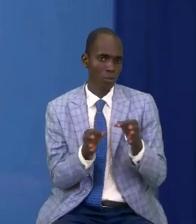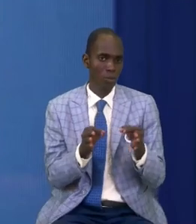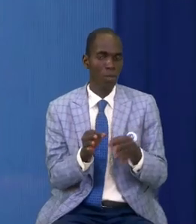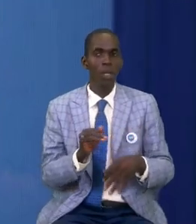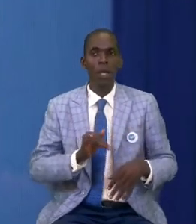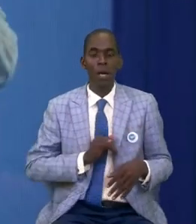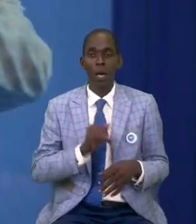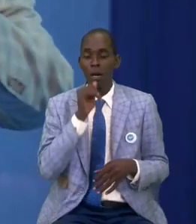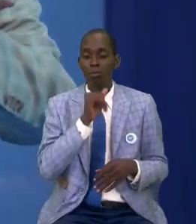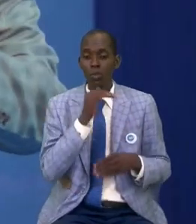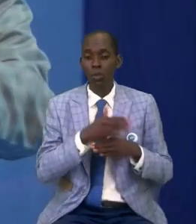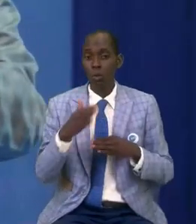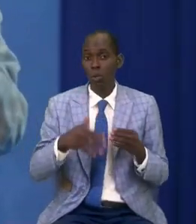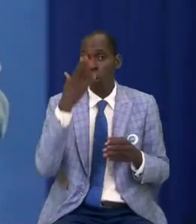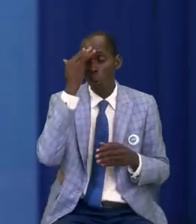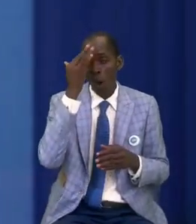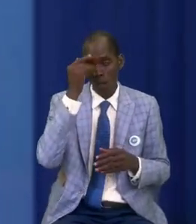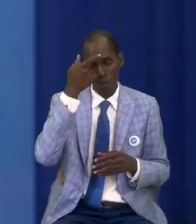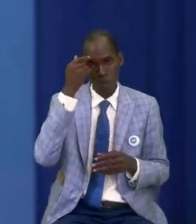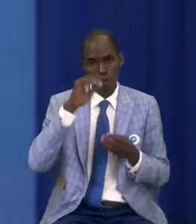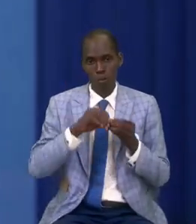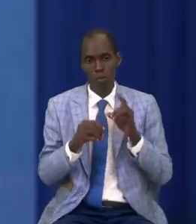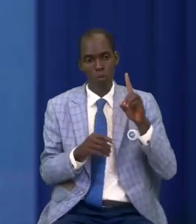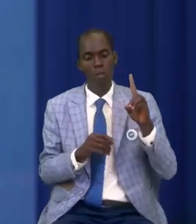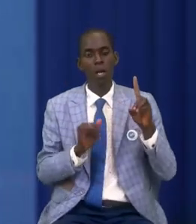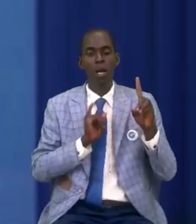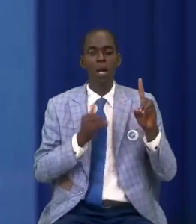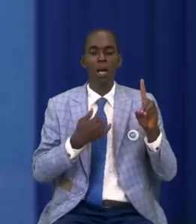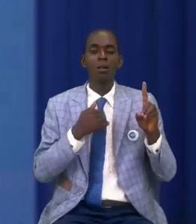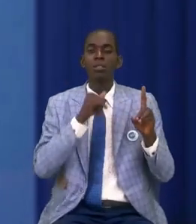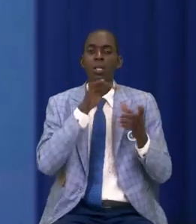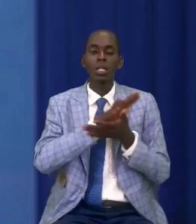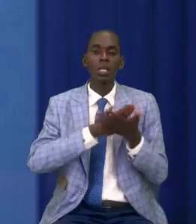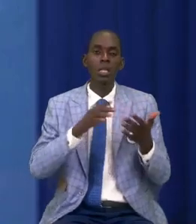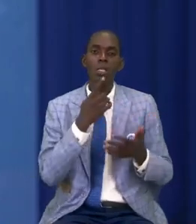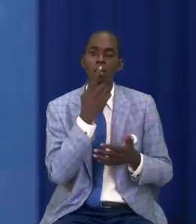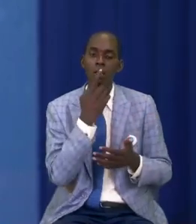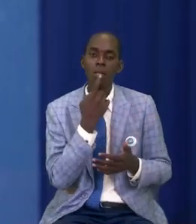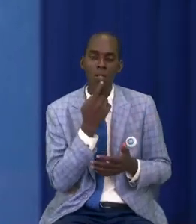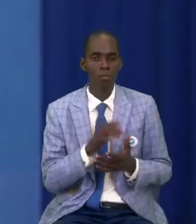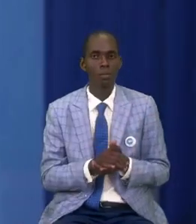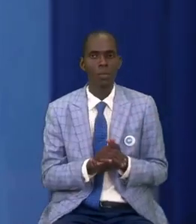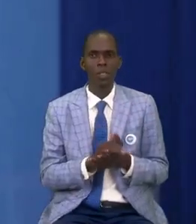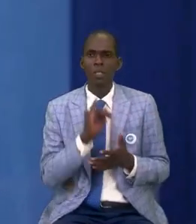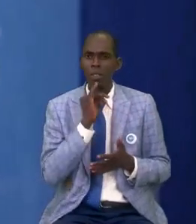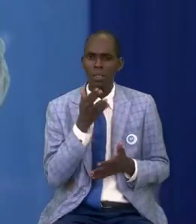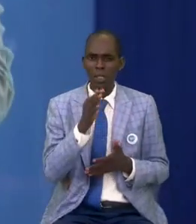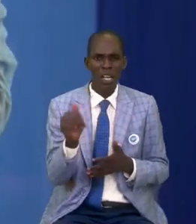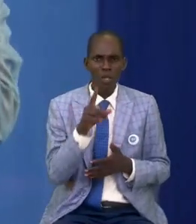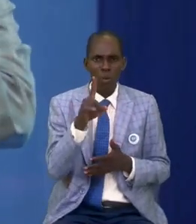lips. Is anybody there who has never spoken any wrong word,